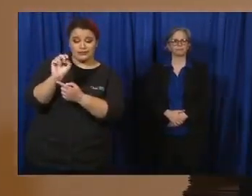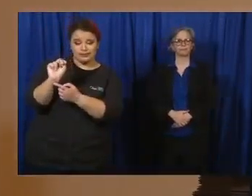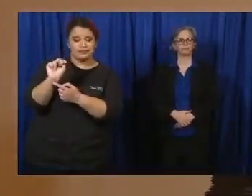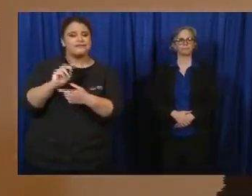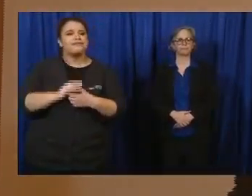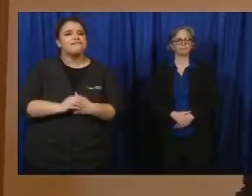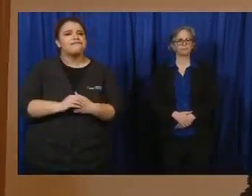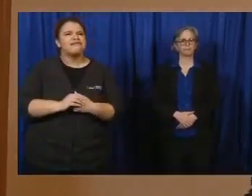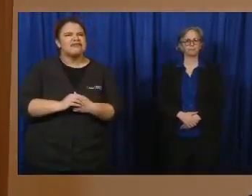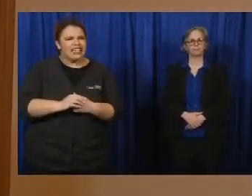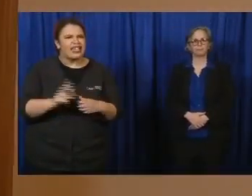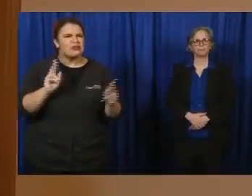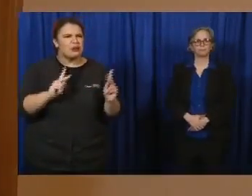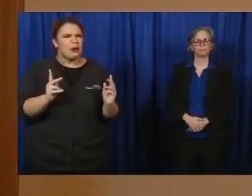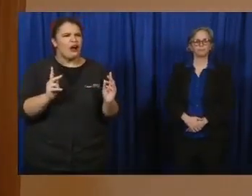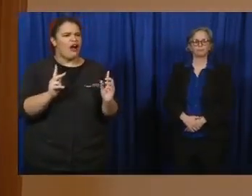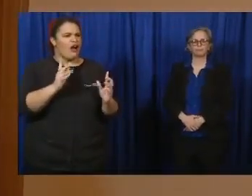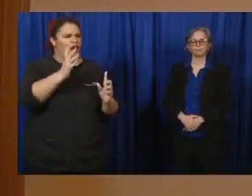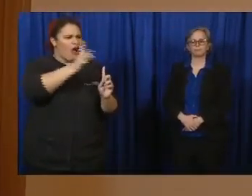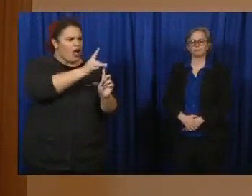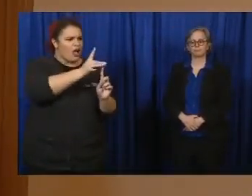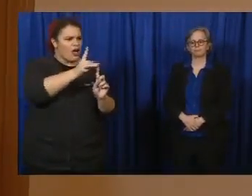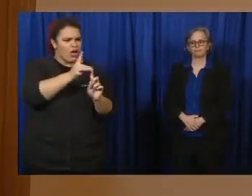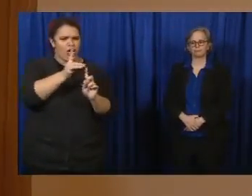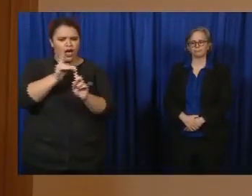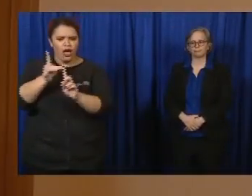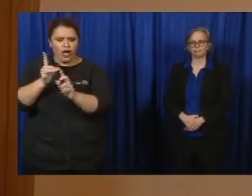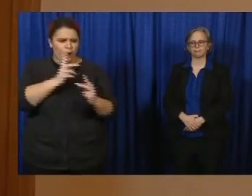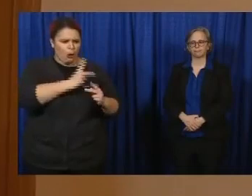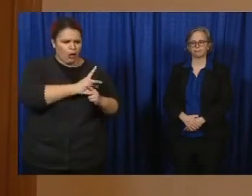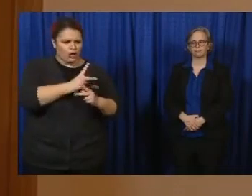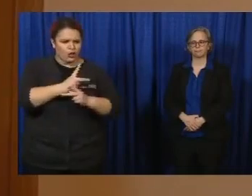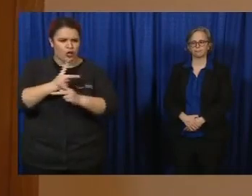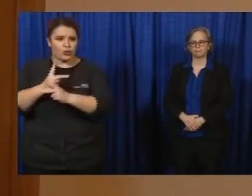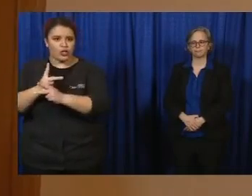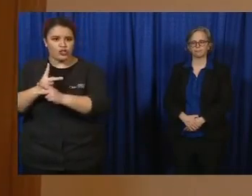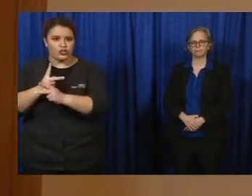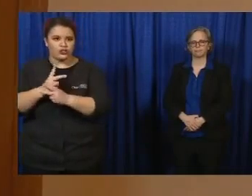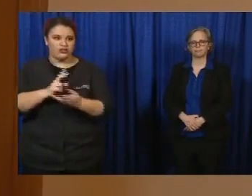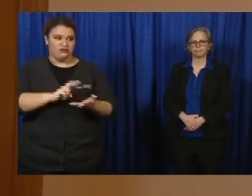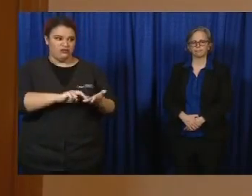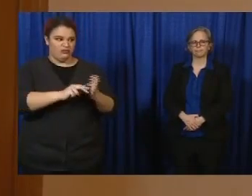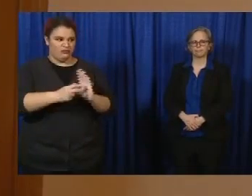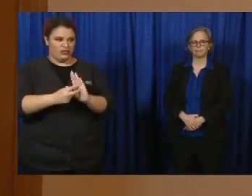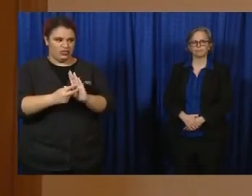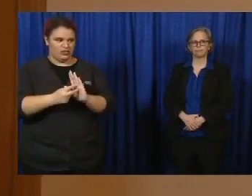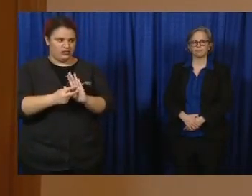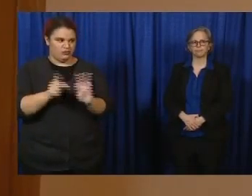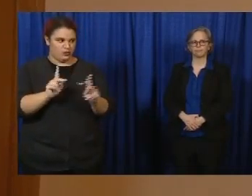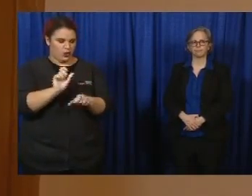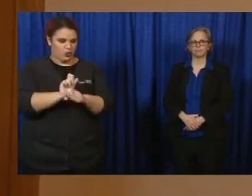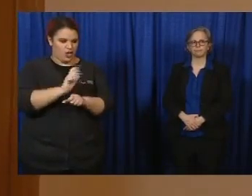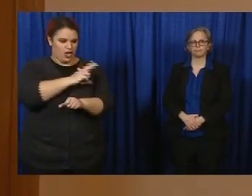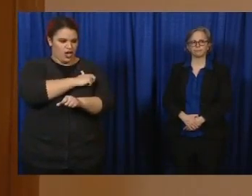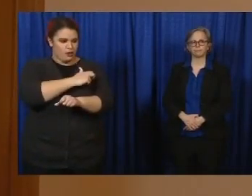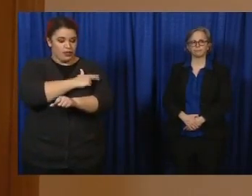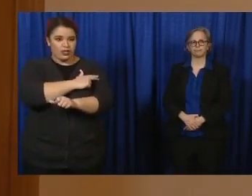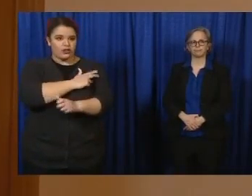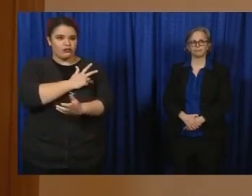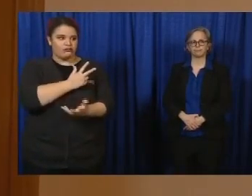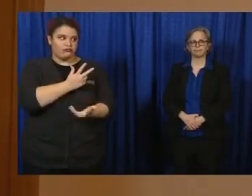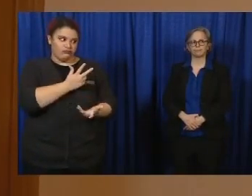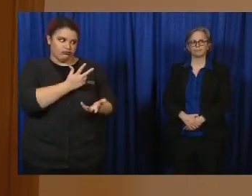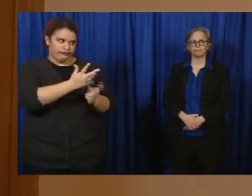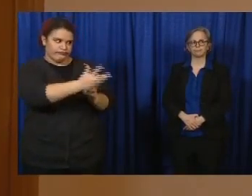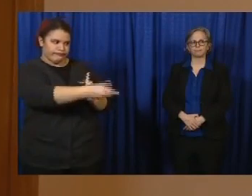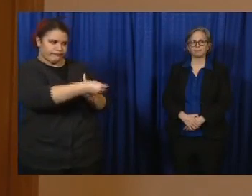there are fewer healthier people that would be infected. So when you look at Cuyahoga County, which leads the state with the most cases